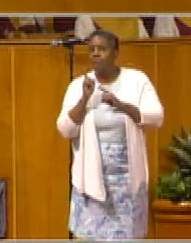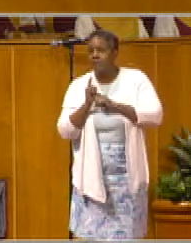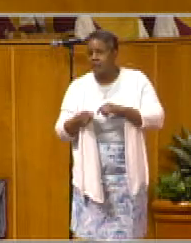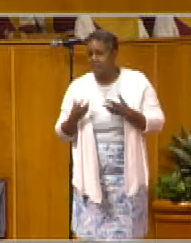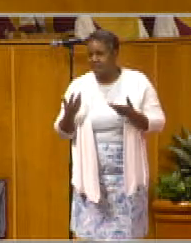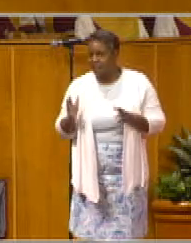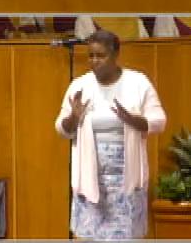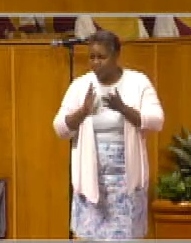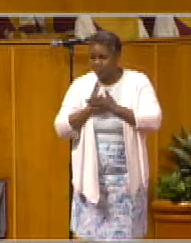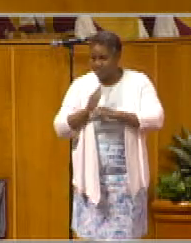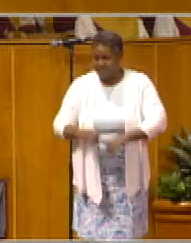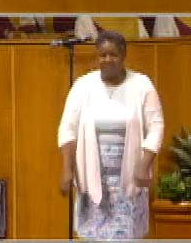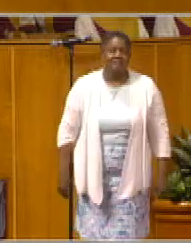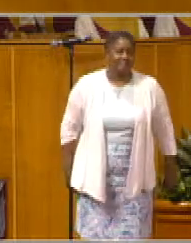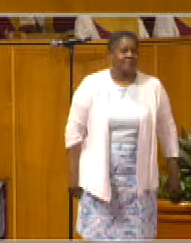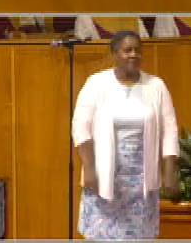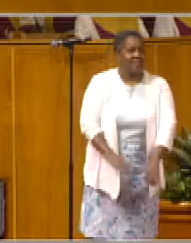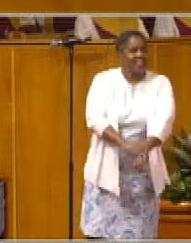minutes.